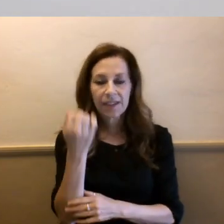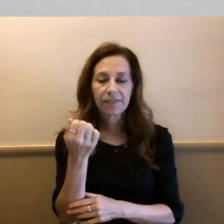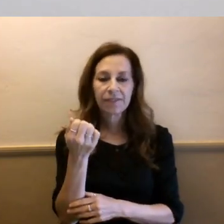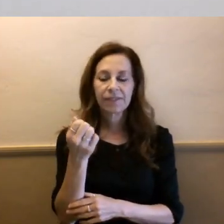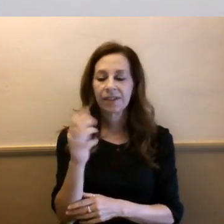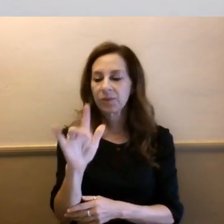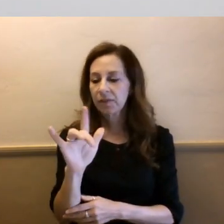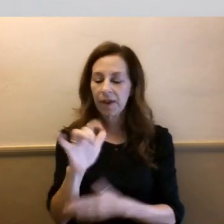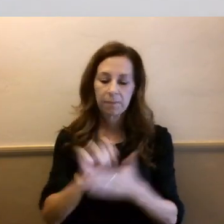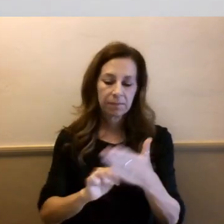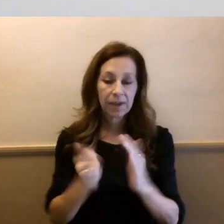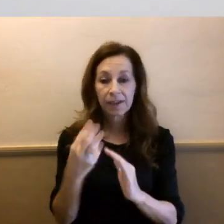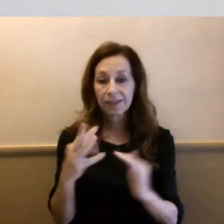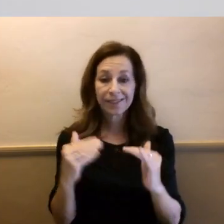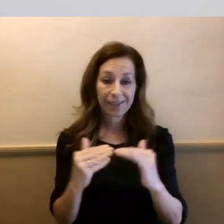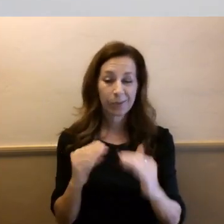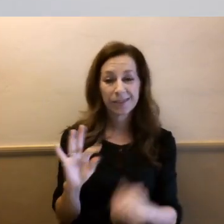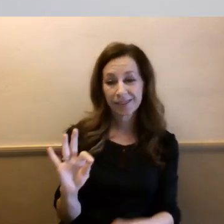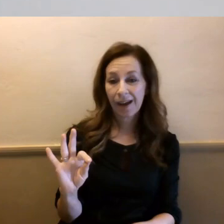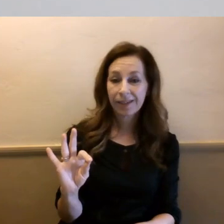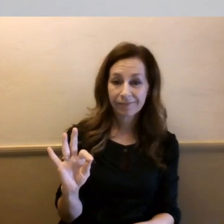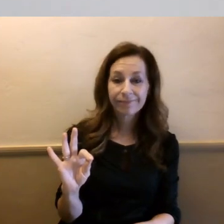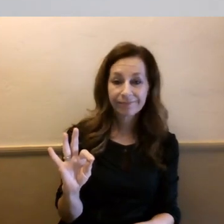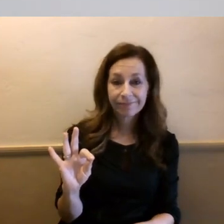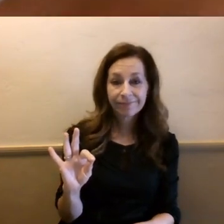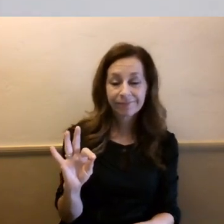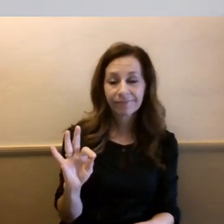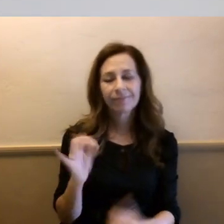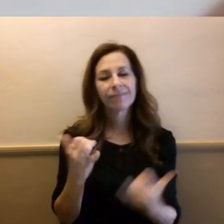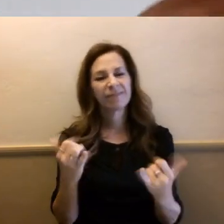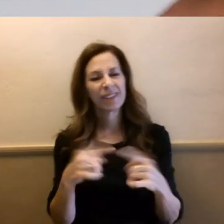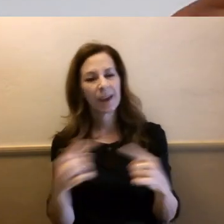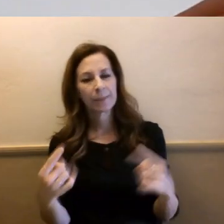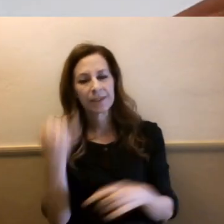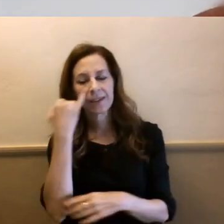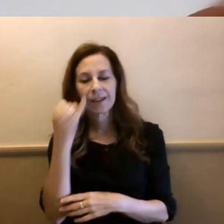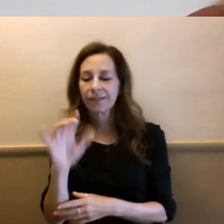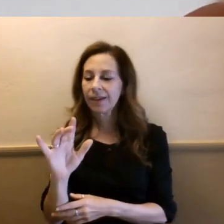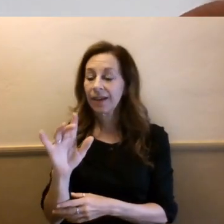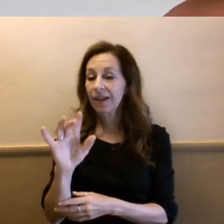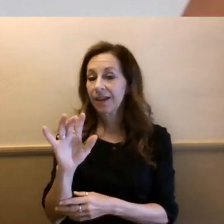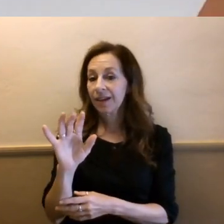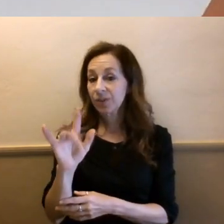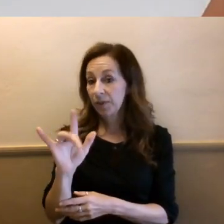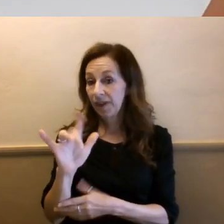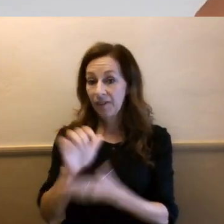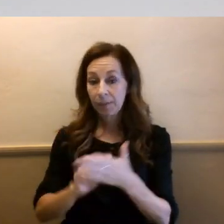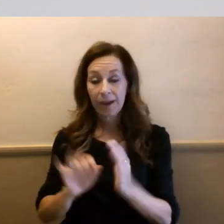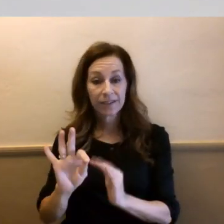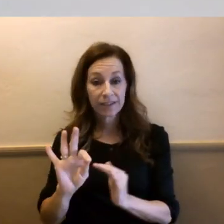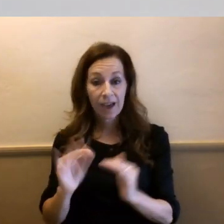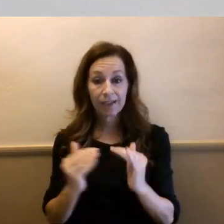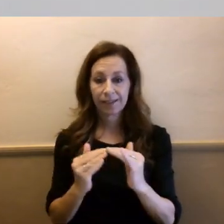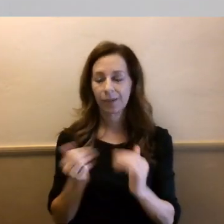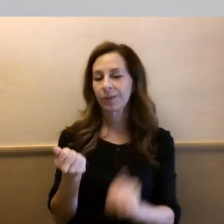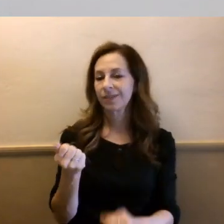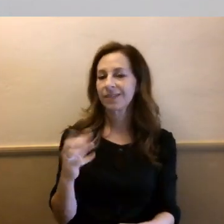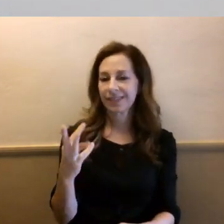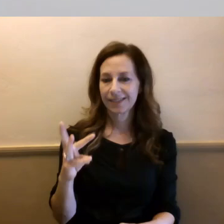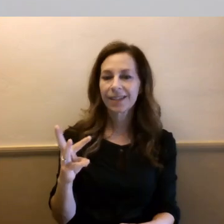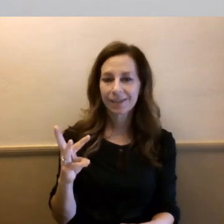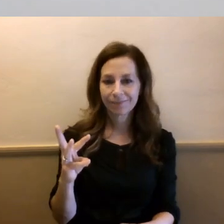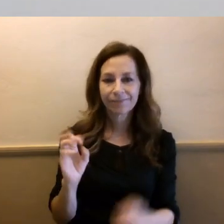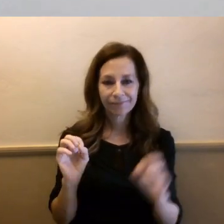take 16 away from 25, that will get me 9. Let's go the other way. If I were to take 9 away from 25, I would get